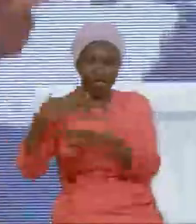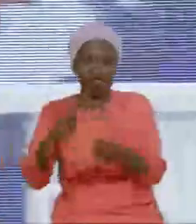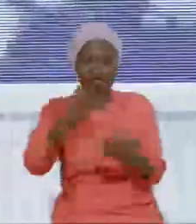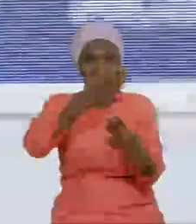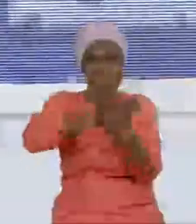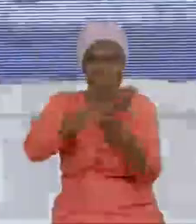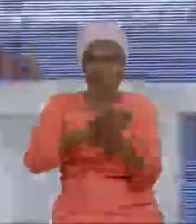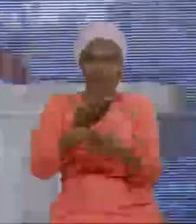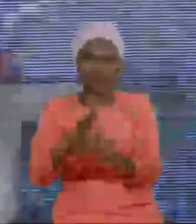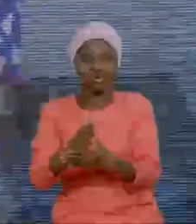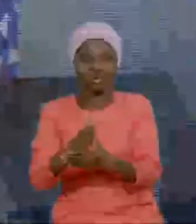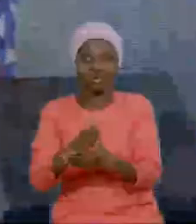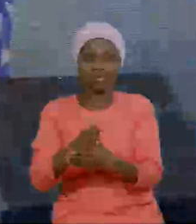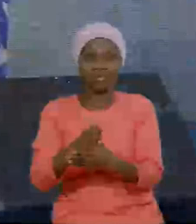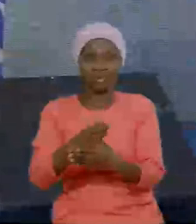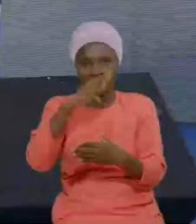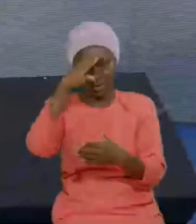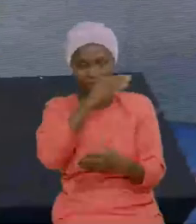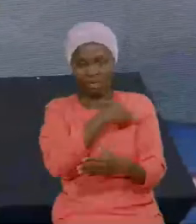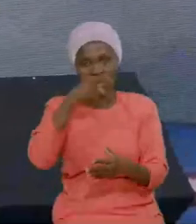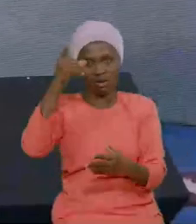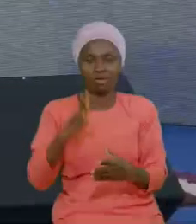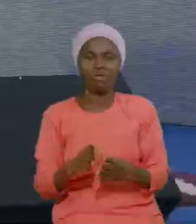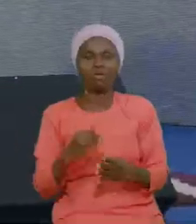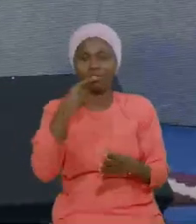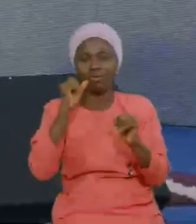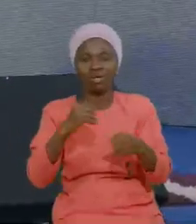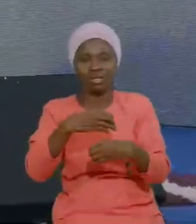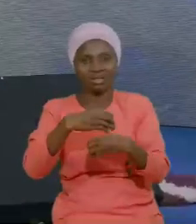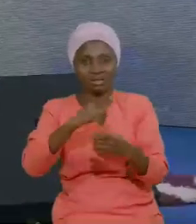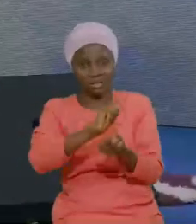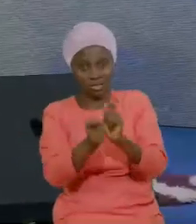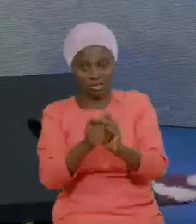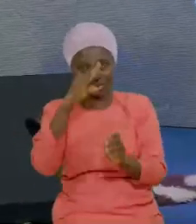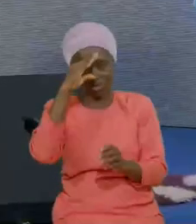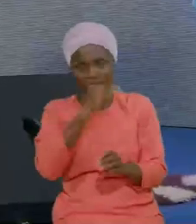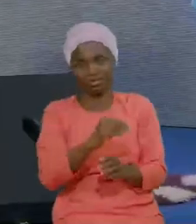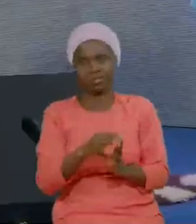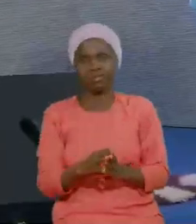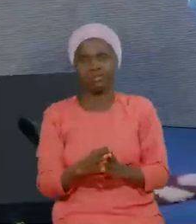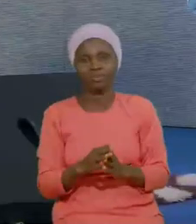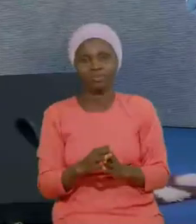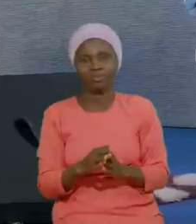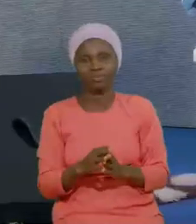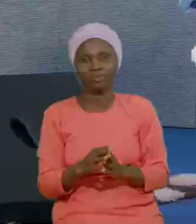can change him, and man who wants to be changed.